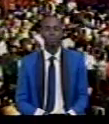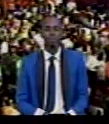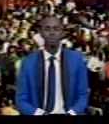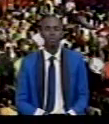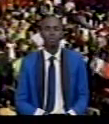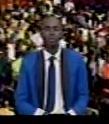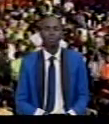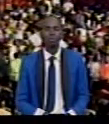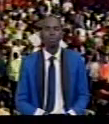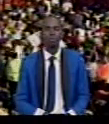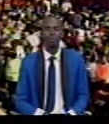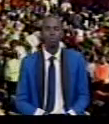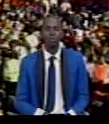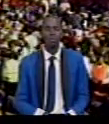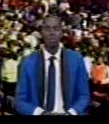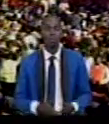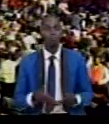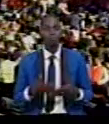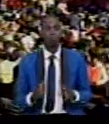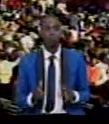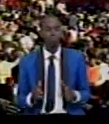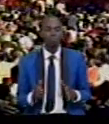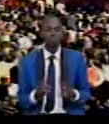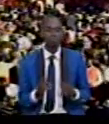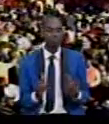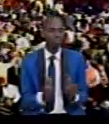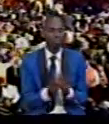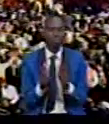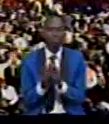Let's attend to every one of them.